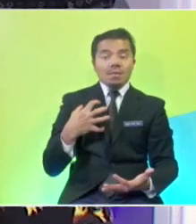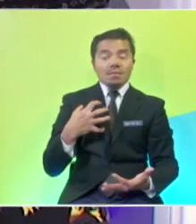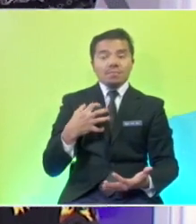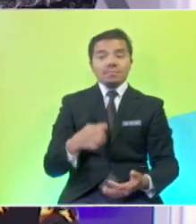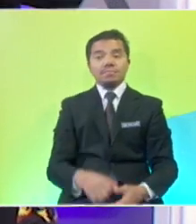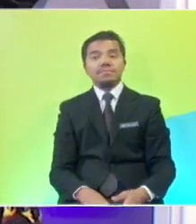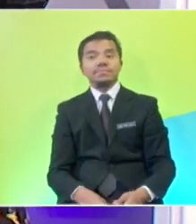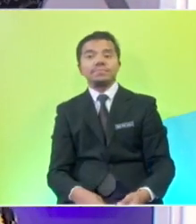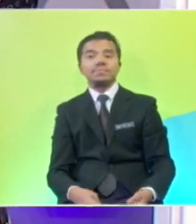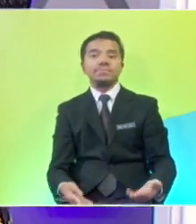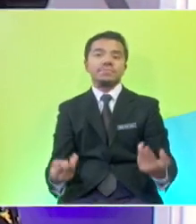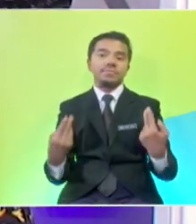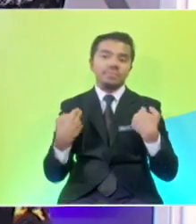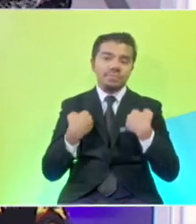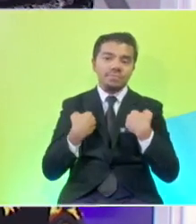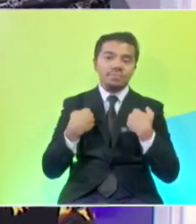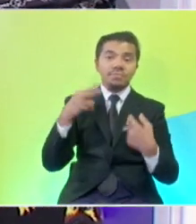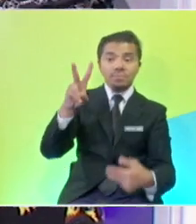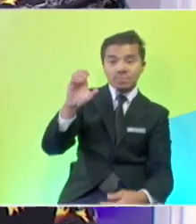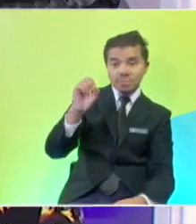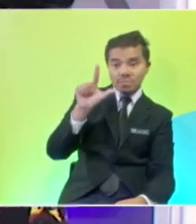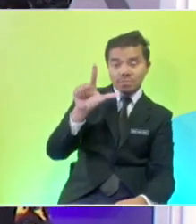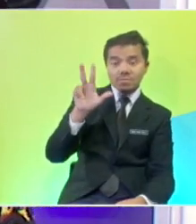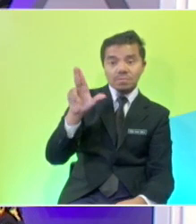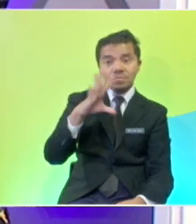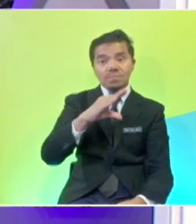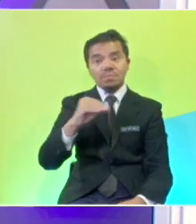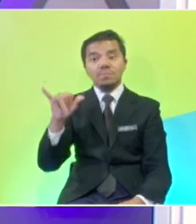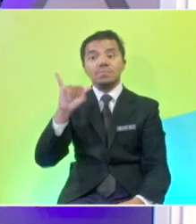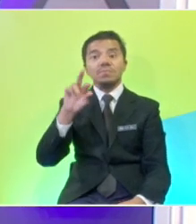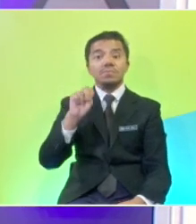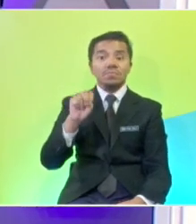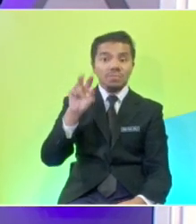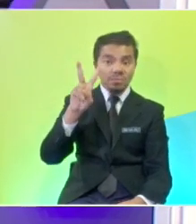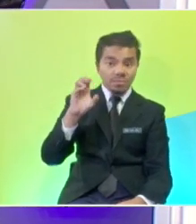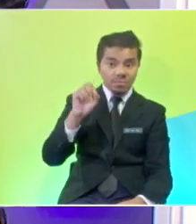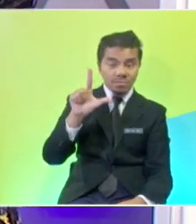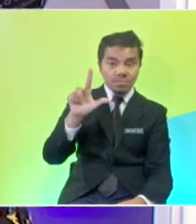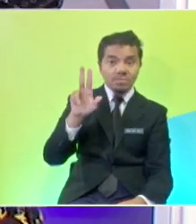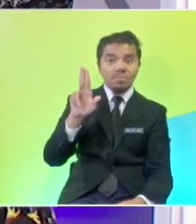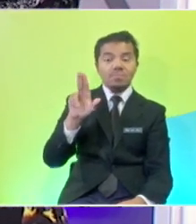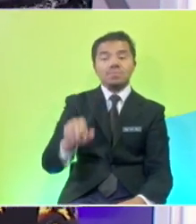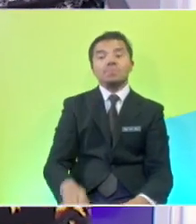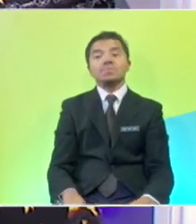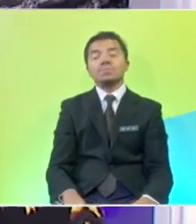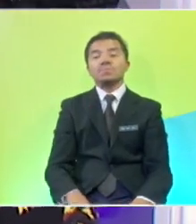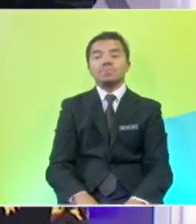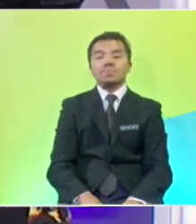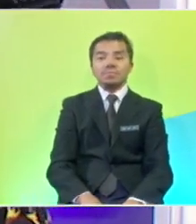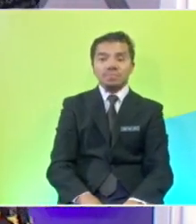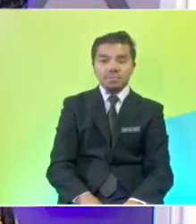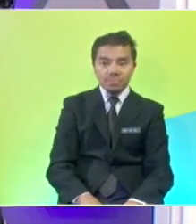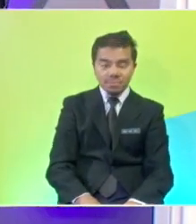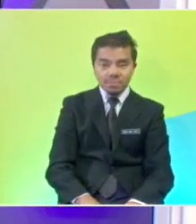we have voluntary and involuntary actions. Okay, voluntary action, they also learn about example of voluntary actions